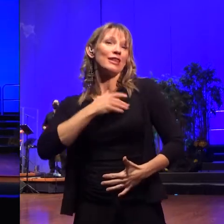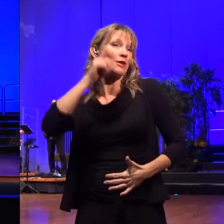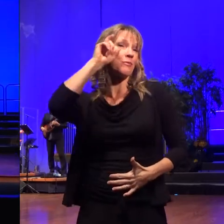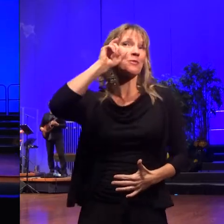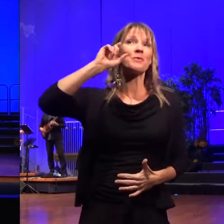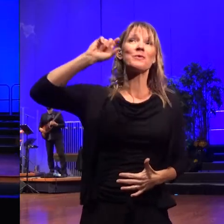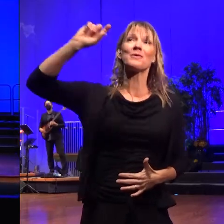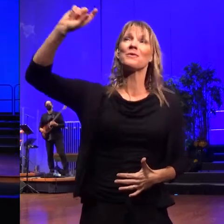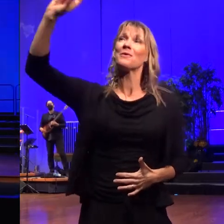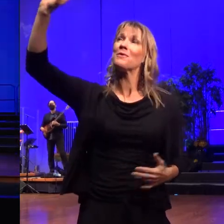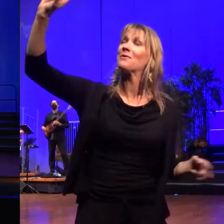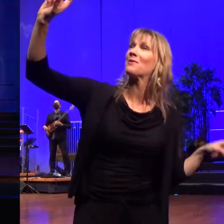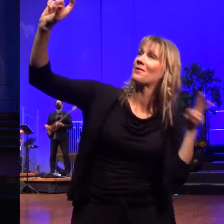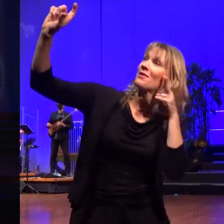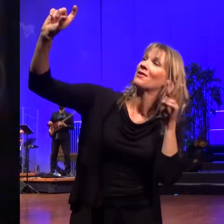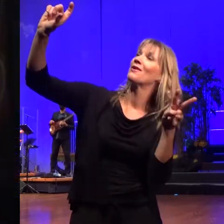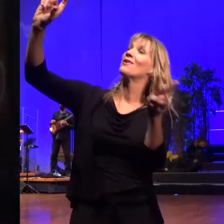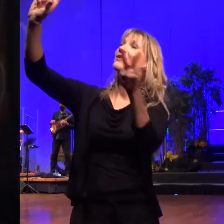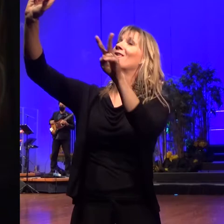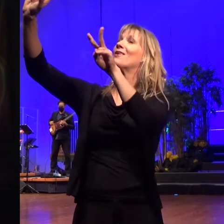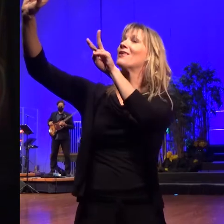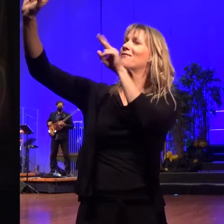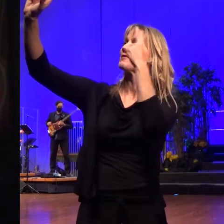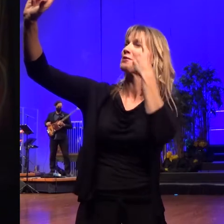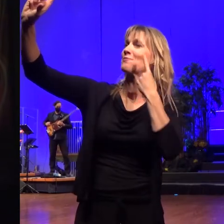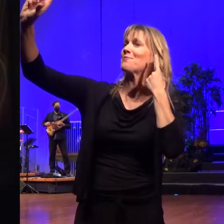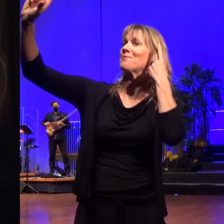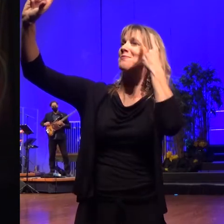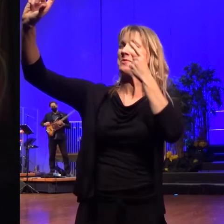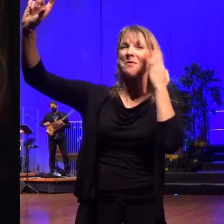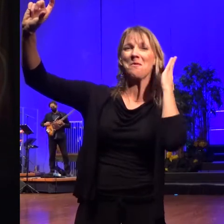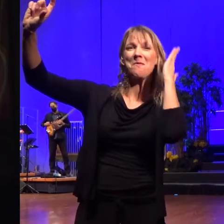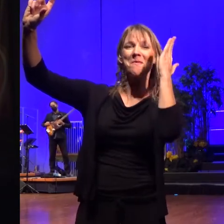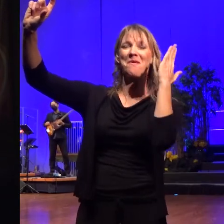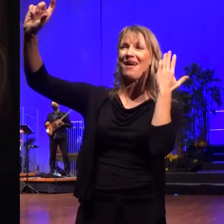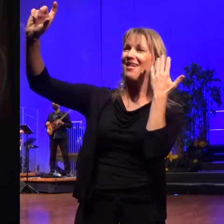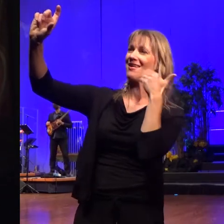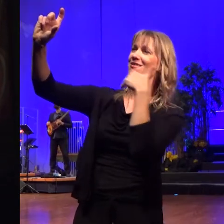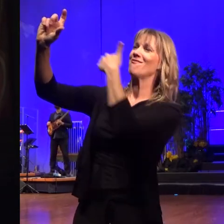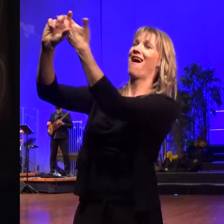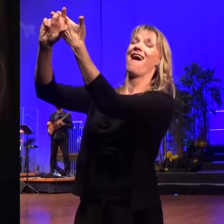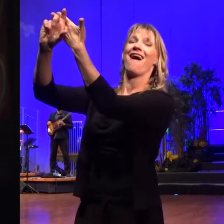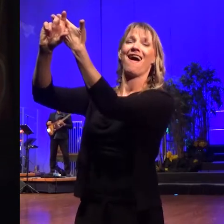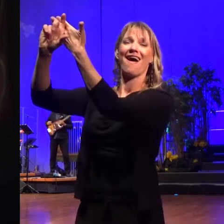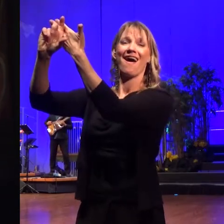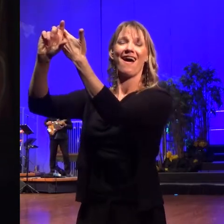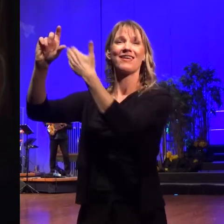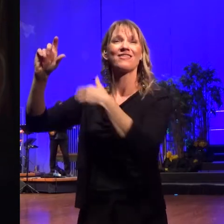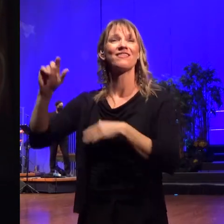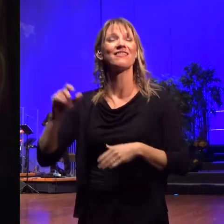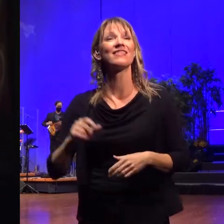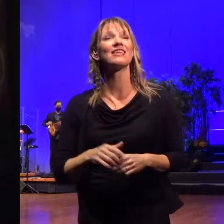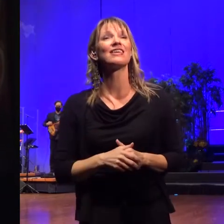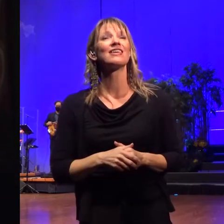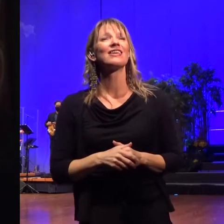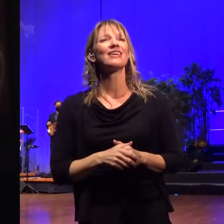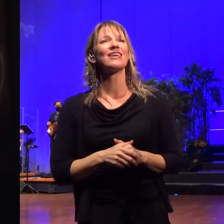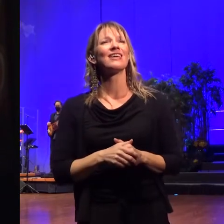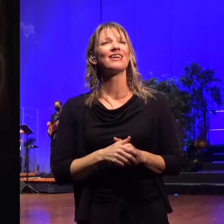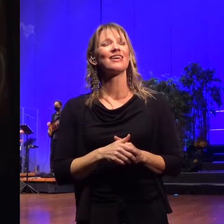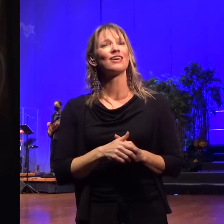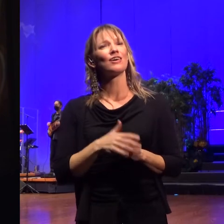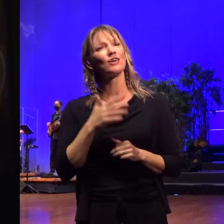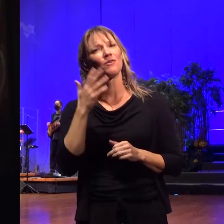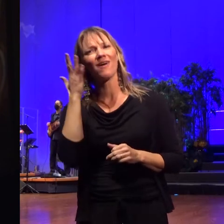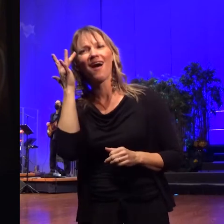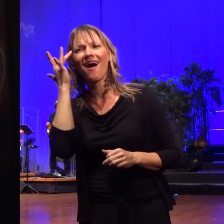moon just wondering whether we would ever go there. Why is it so